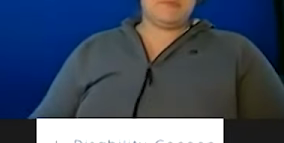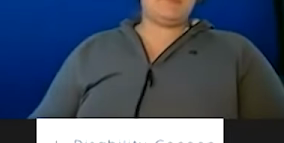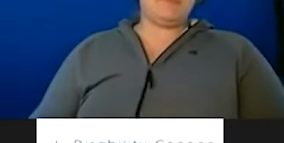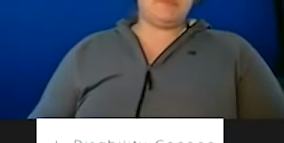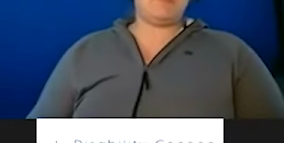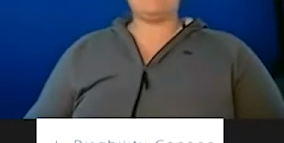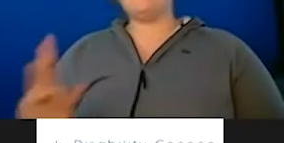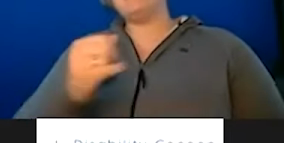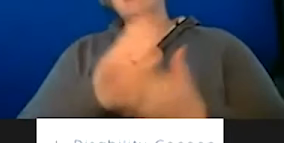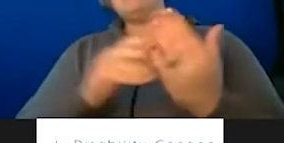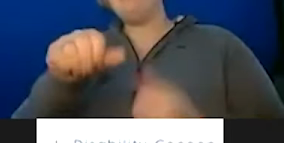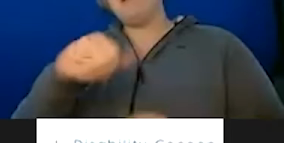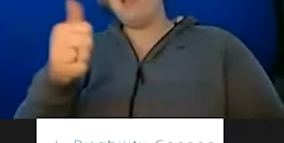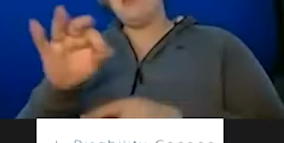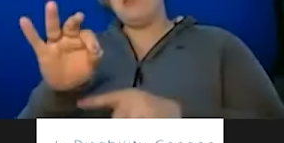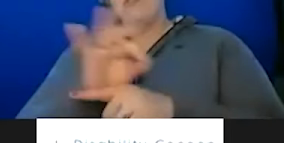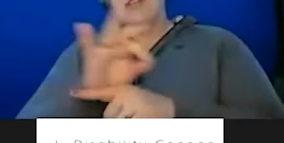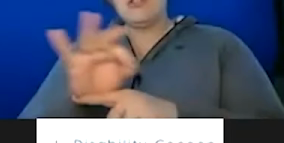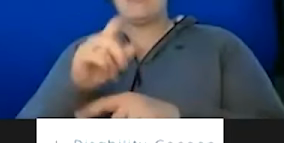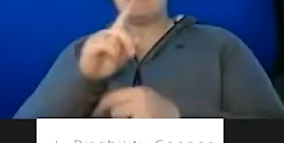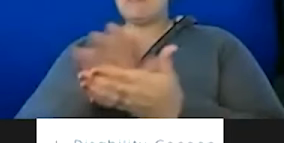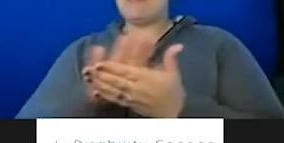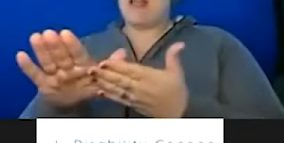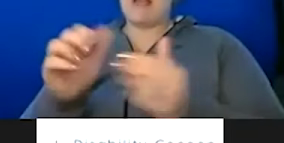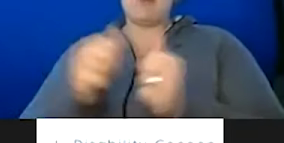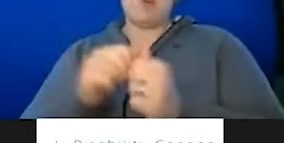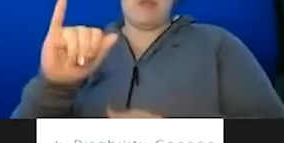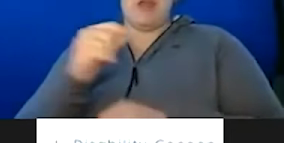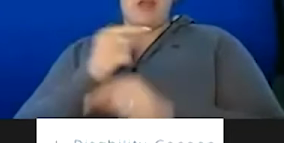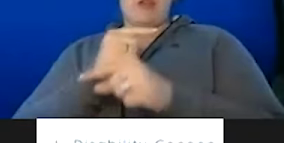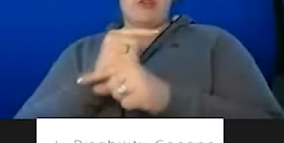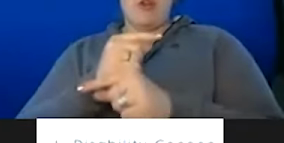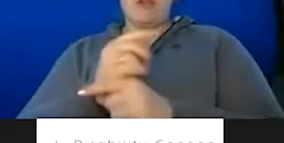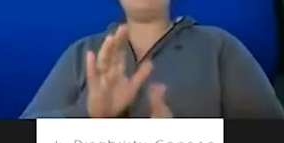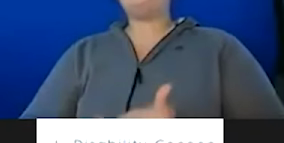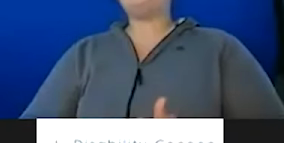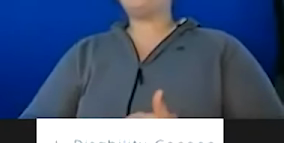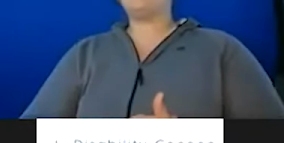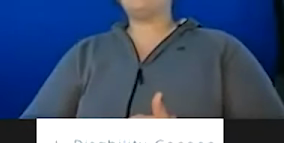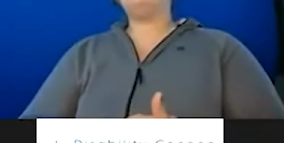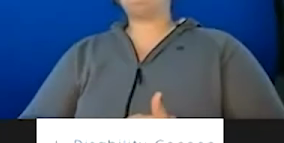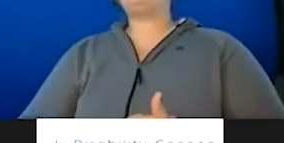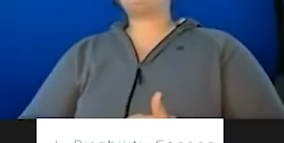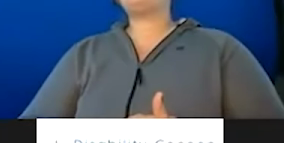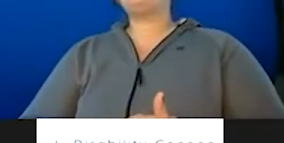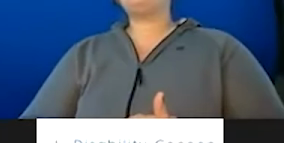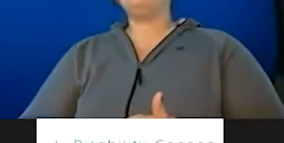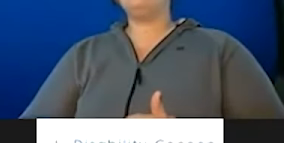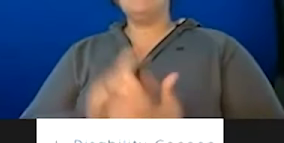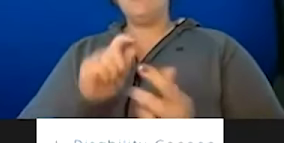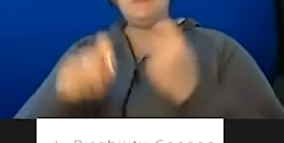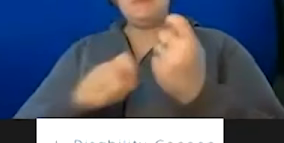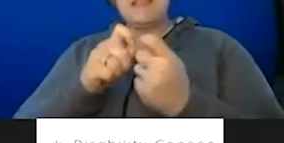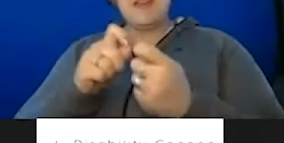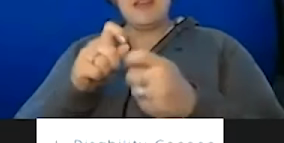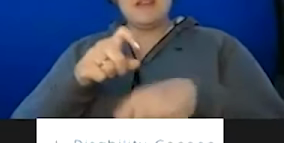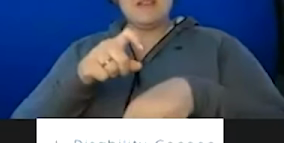that are pretty cool with the iGuard is the ability to block out certain times